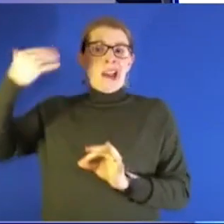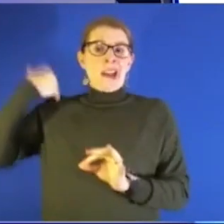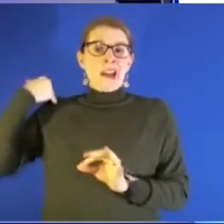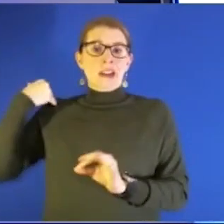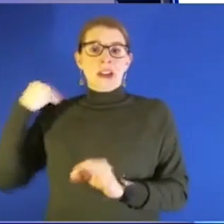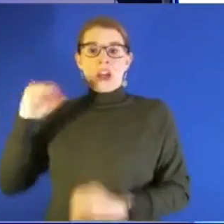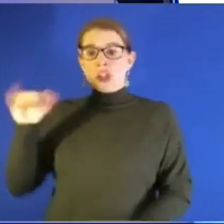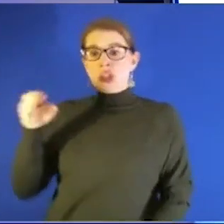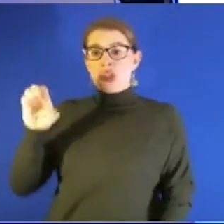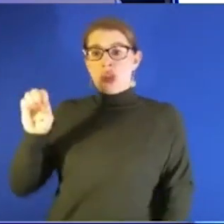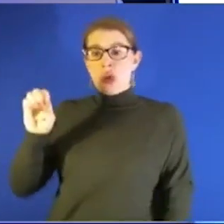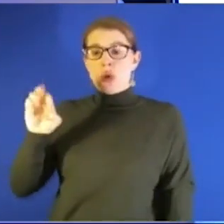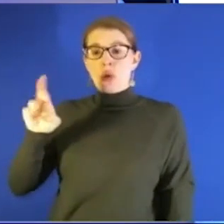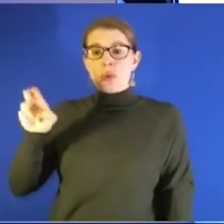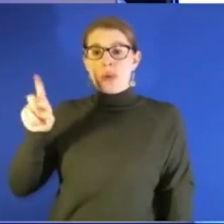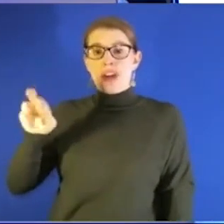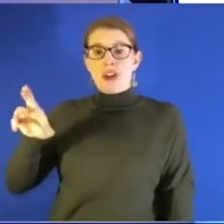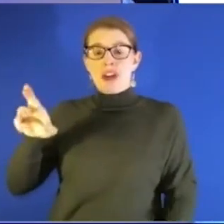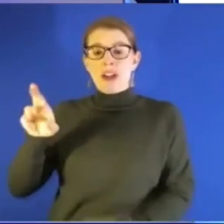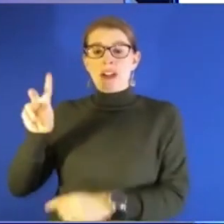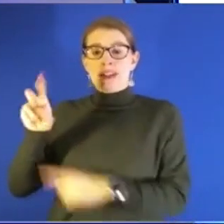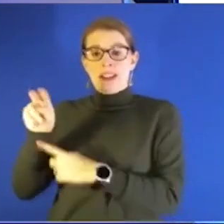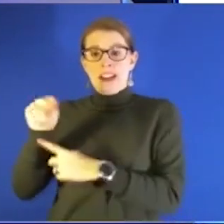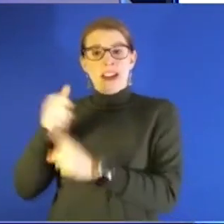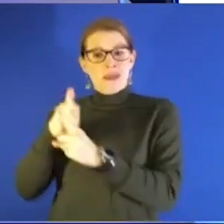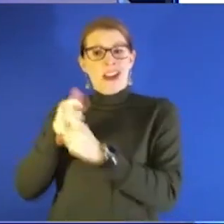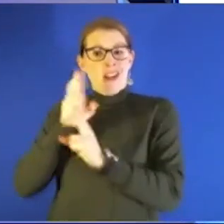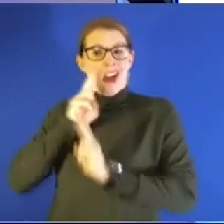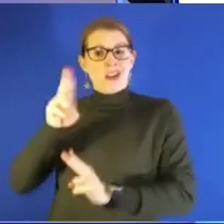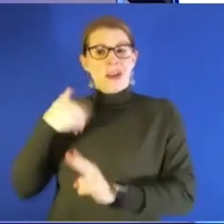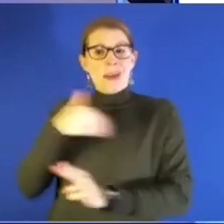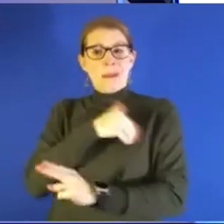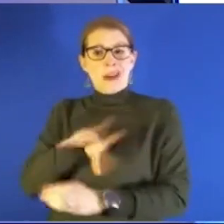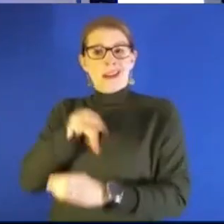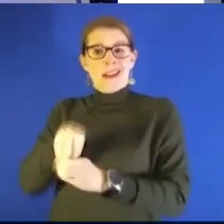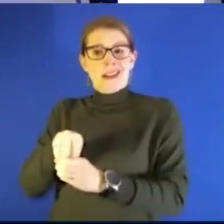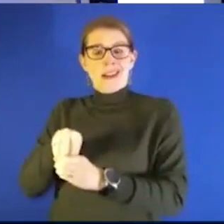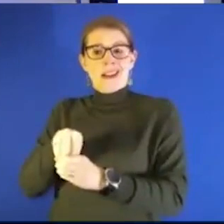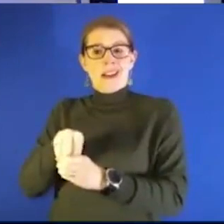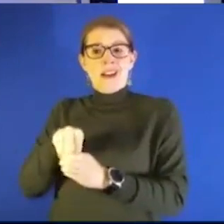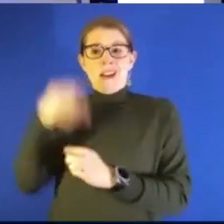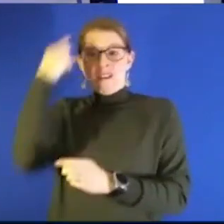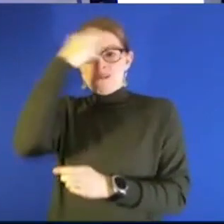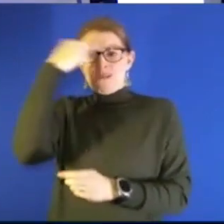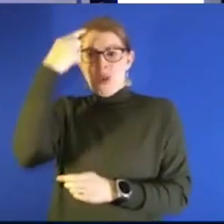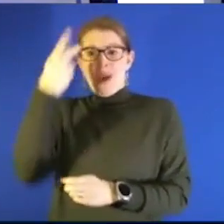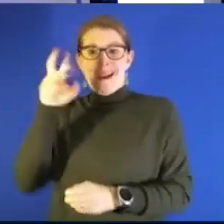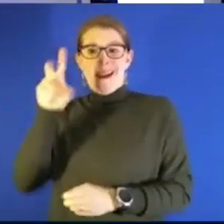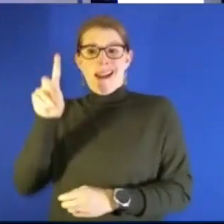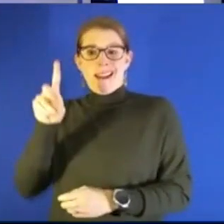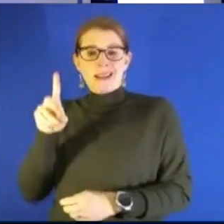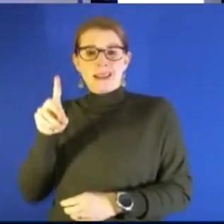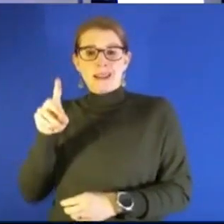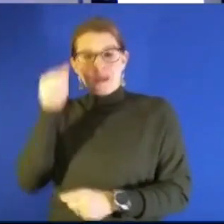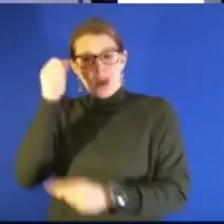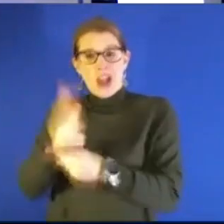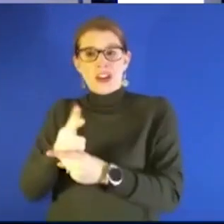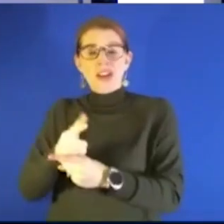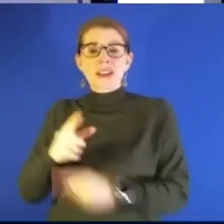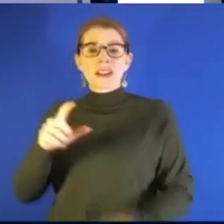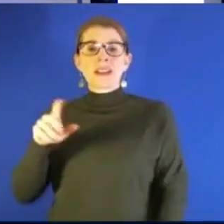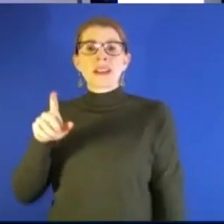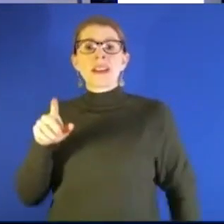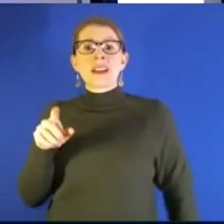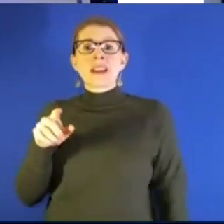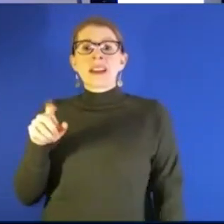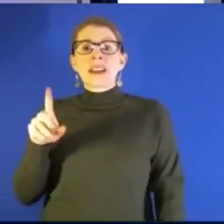honorary member of the Forehead brothers, and I think Hawkeye's on the way. He's not there yet. But having said all that, Chris, let's address the question about our staff,